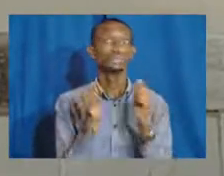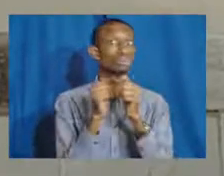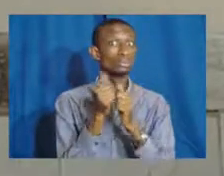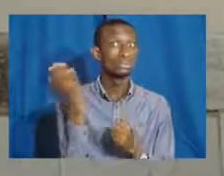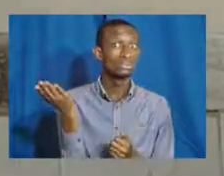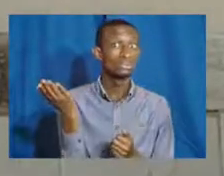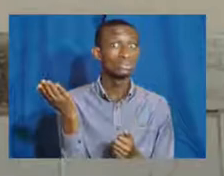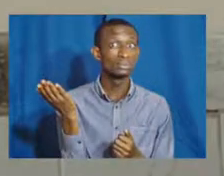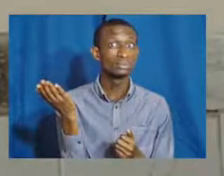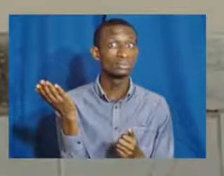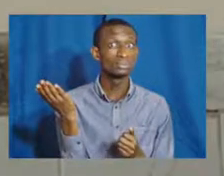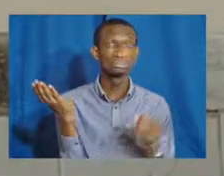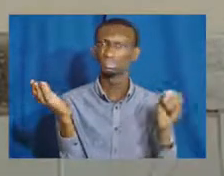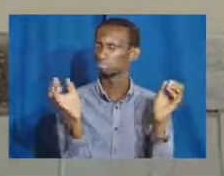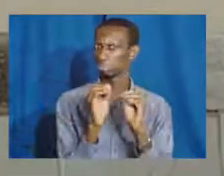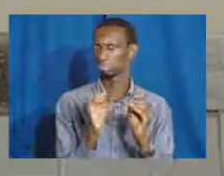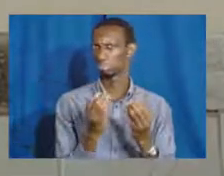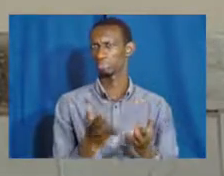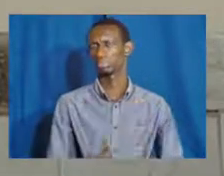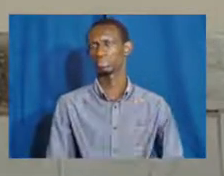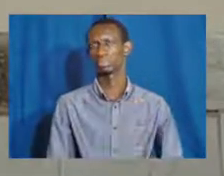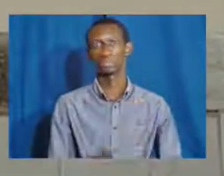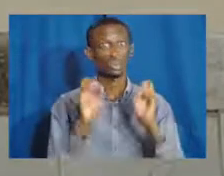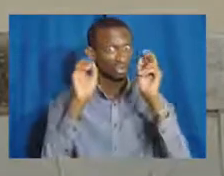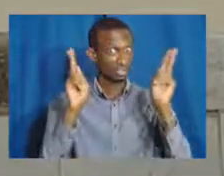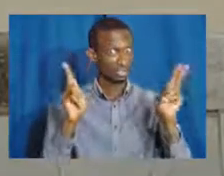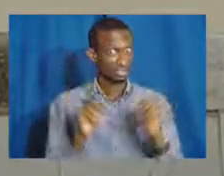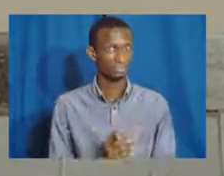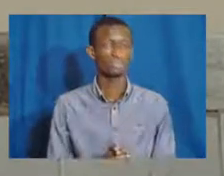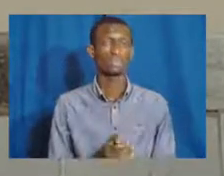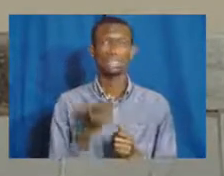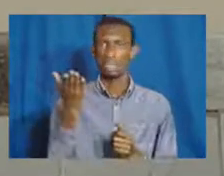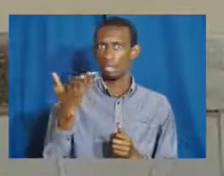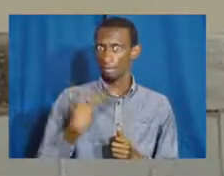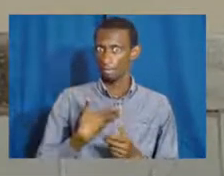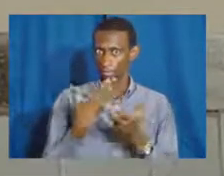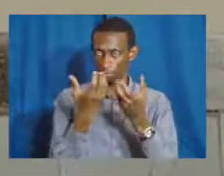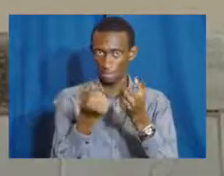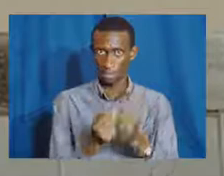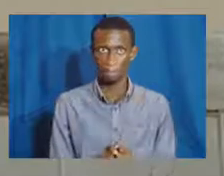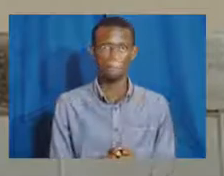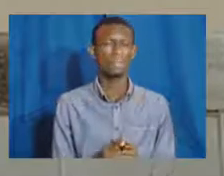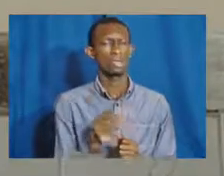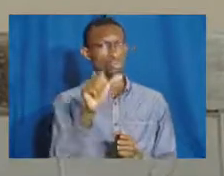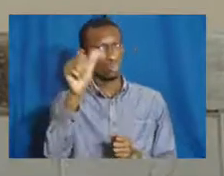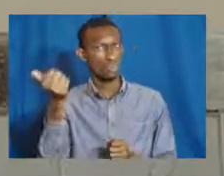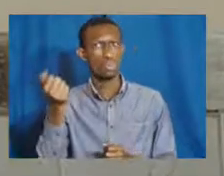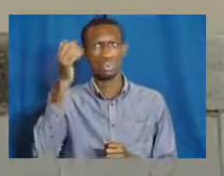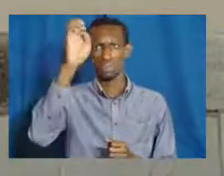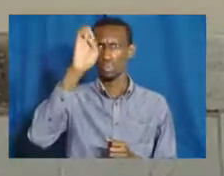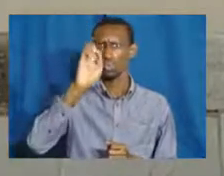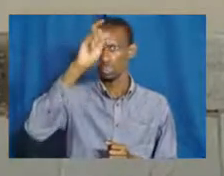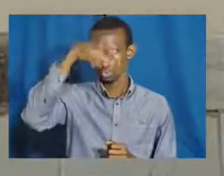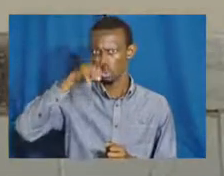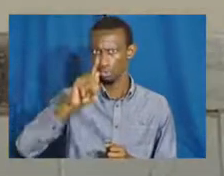Difficult? No. Okay. We have another kind of equation